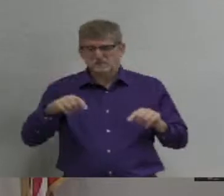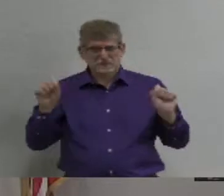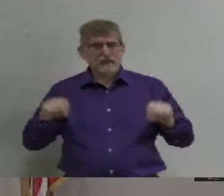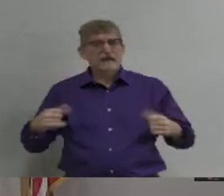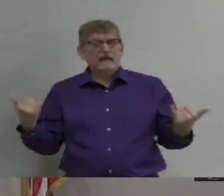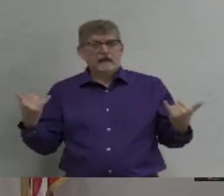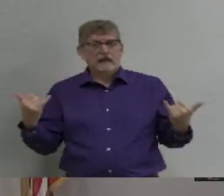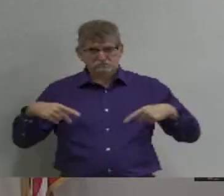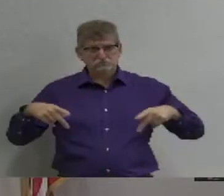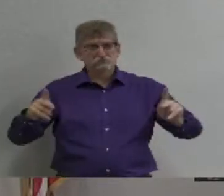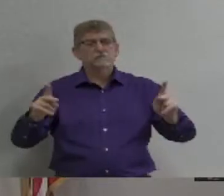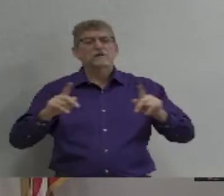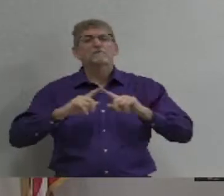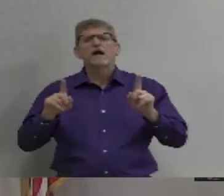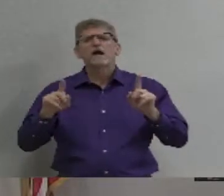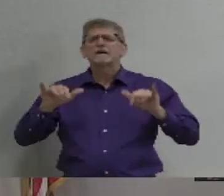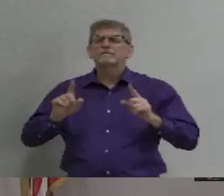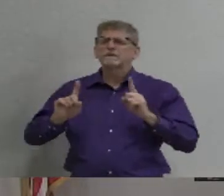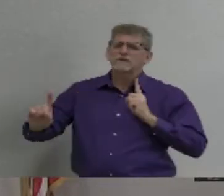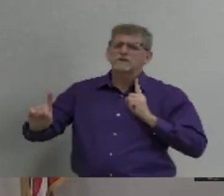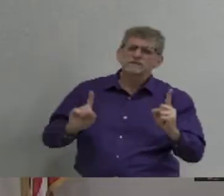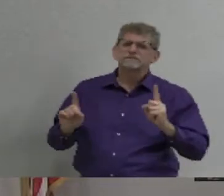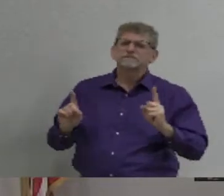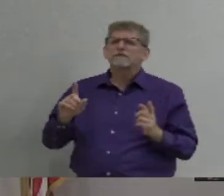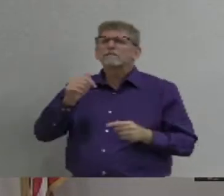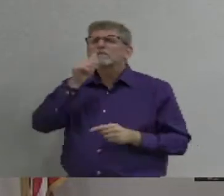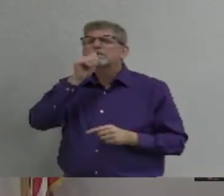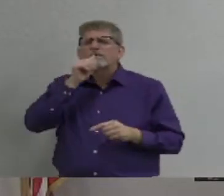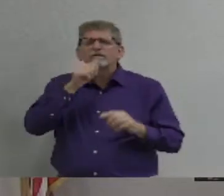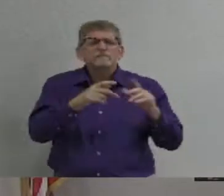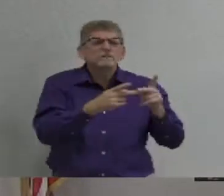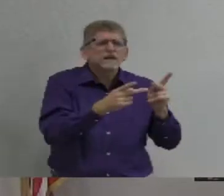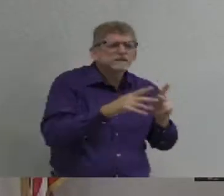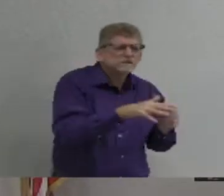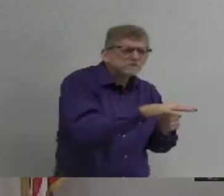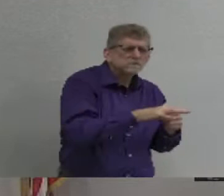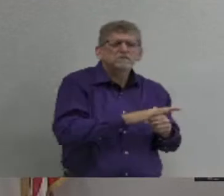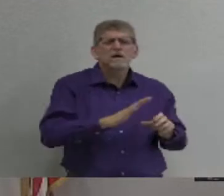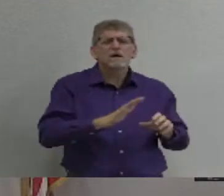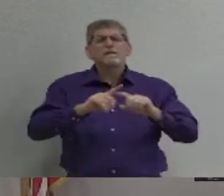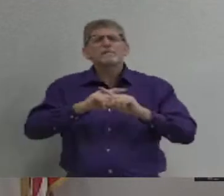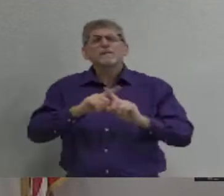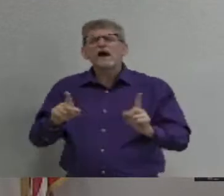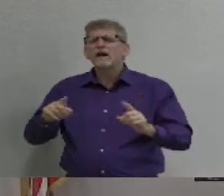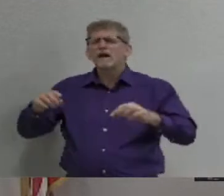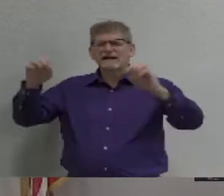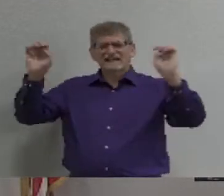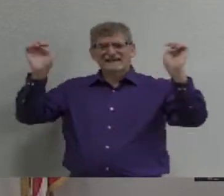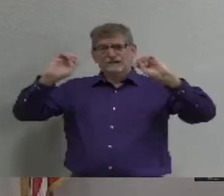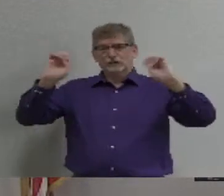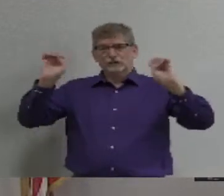masks in a private setting. But with Easter just around the corner,